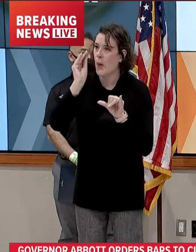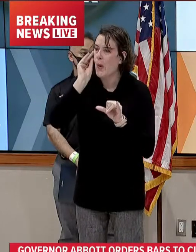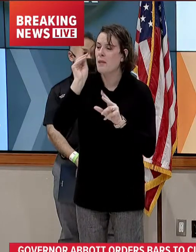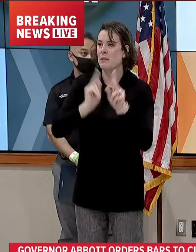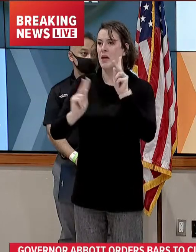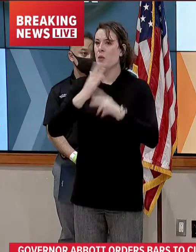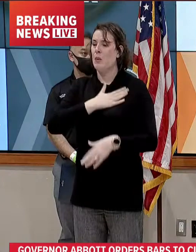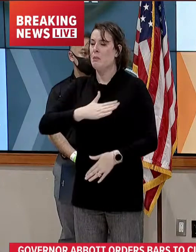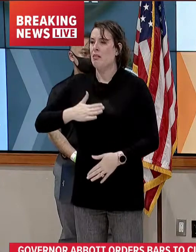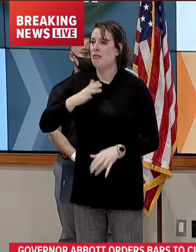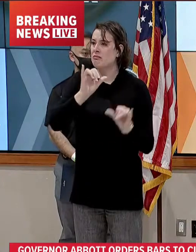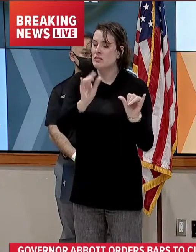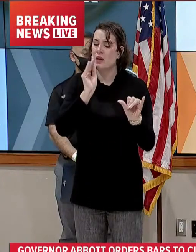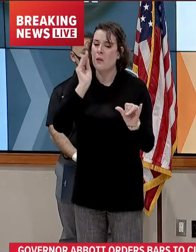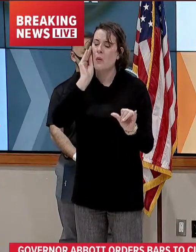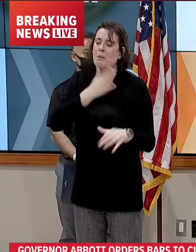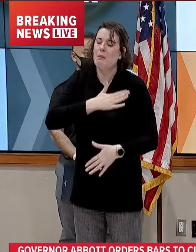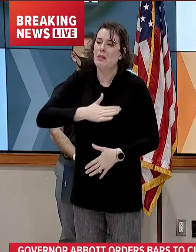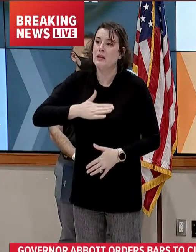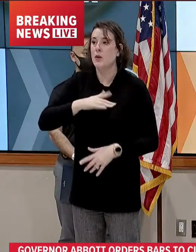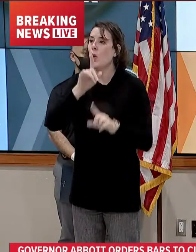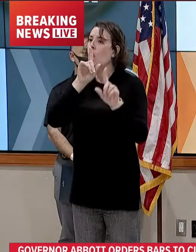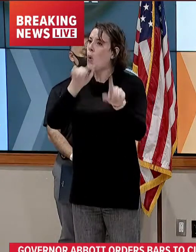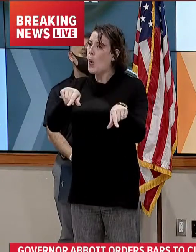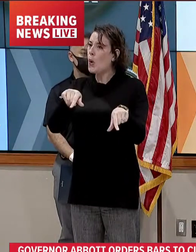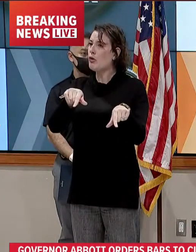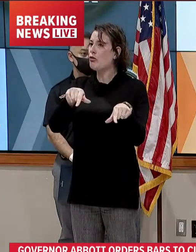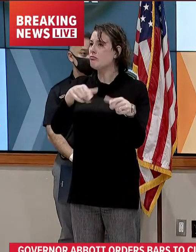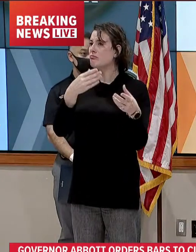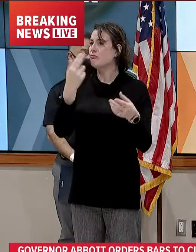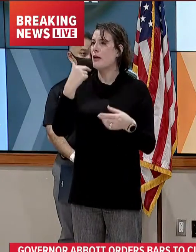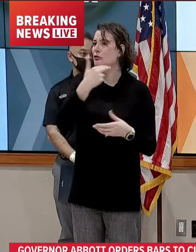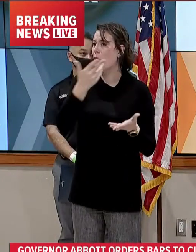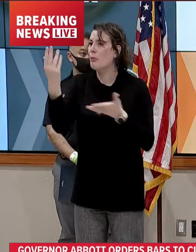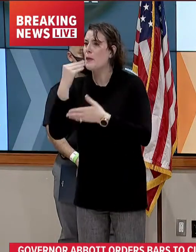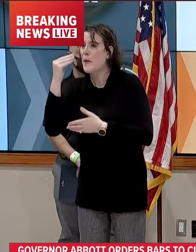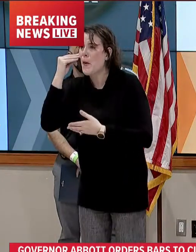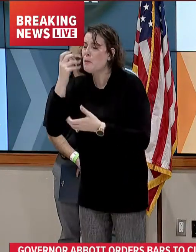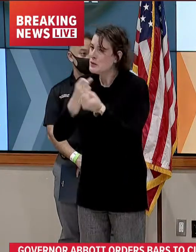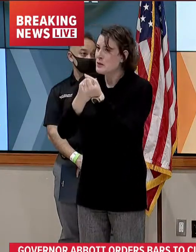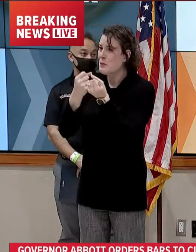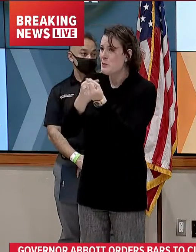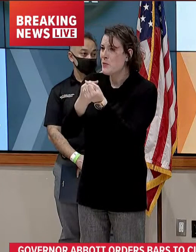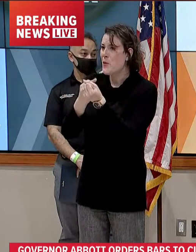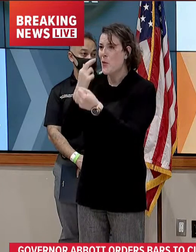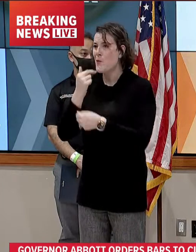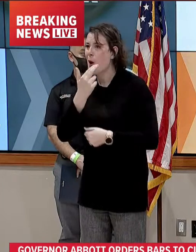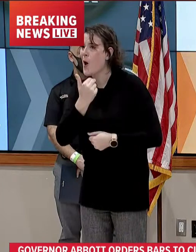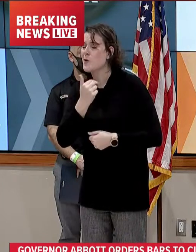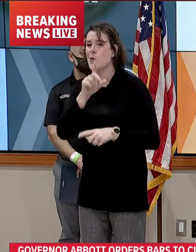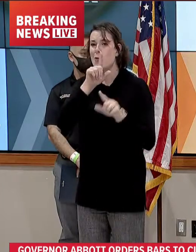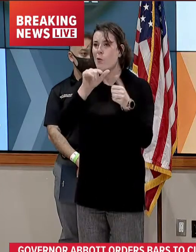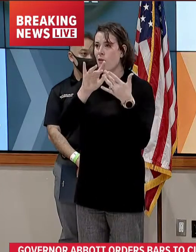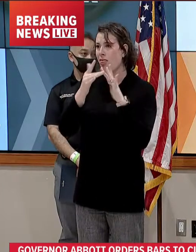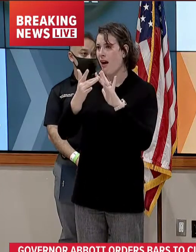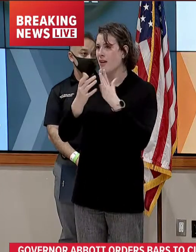businesses to stay home. Order takeout. Support your local restaurant. Support, order